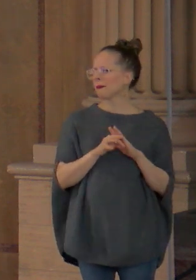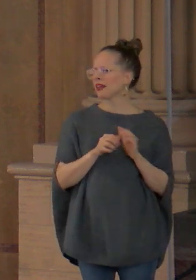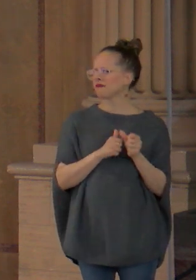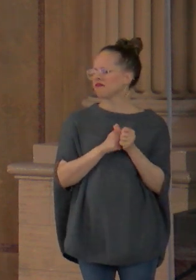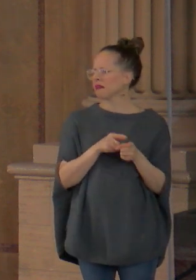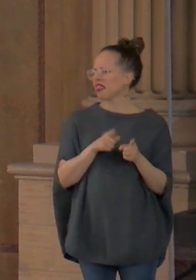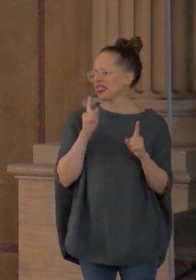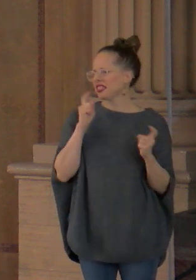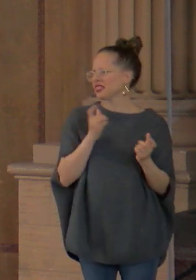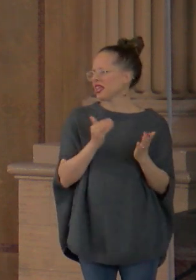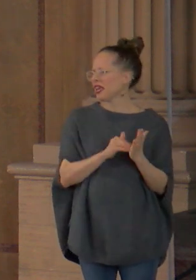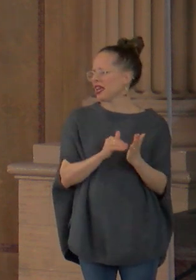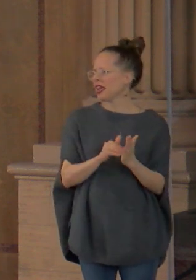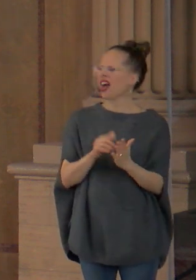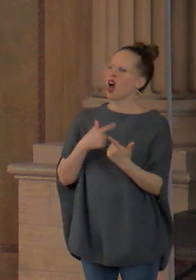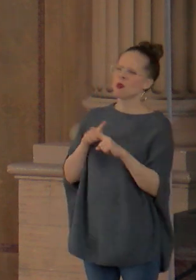works.